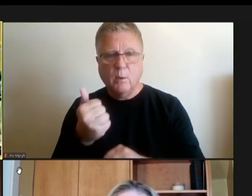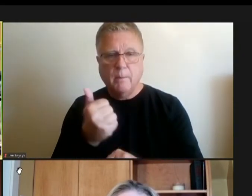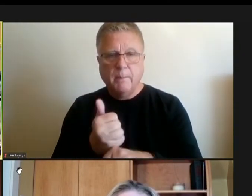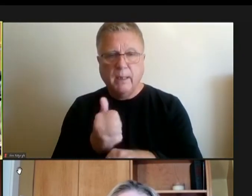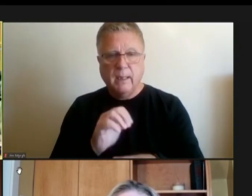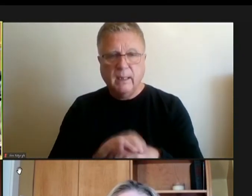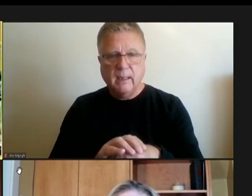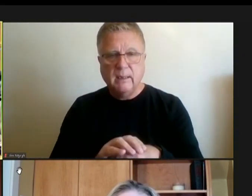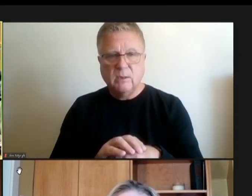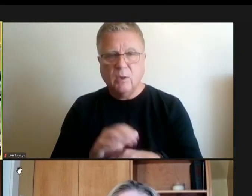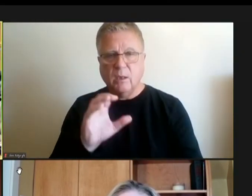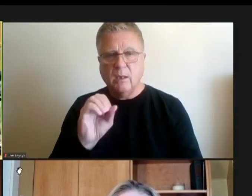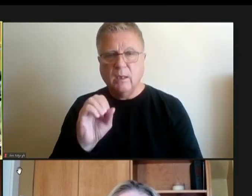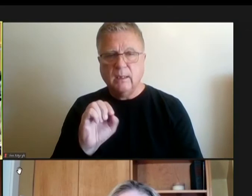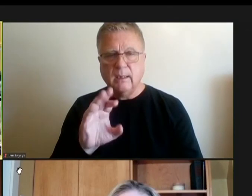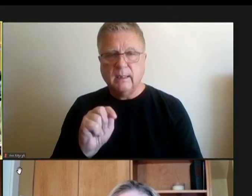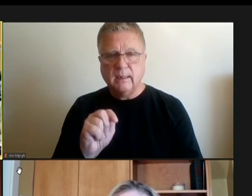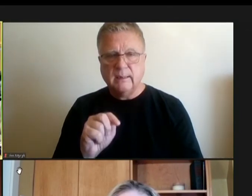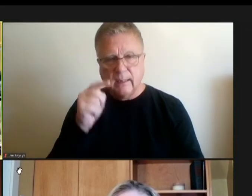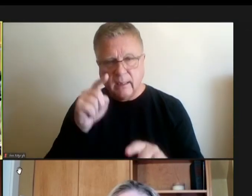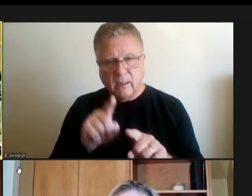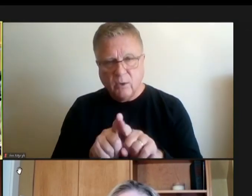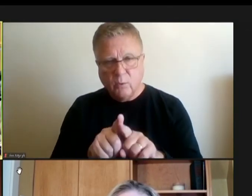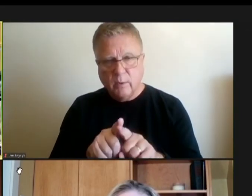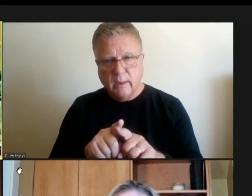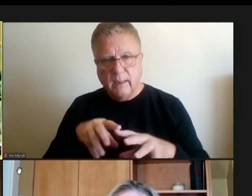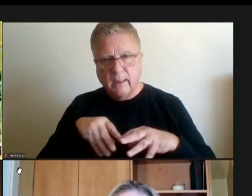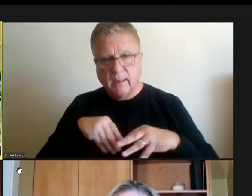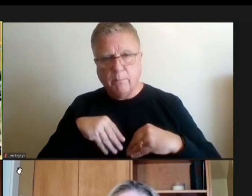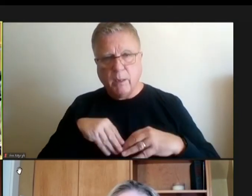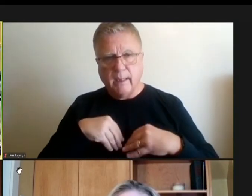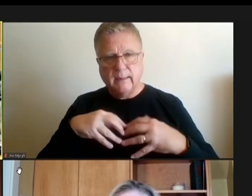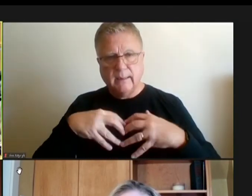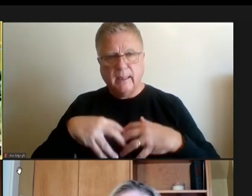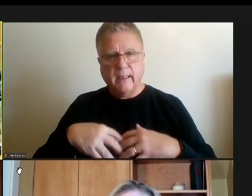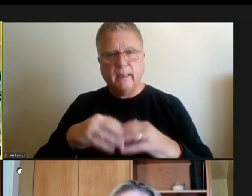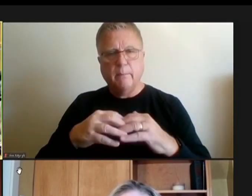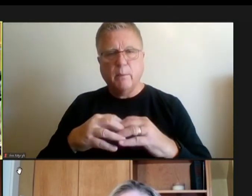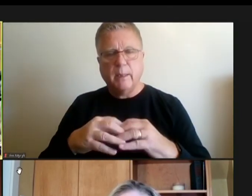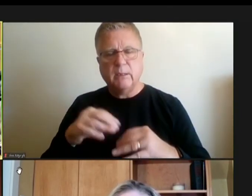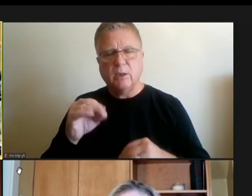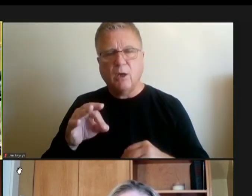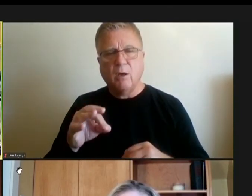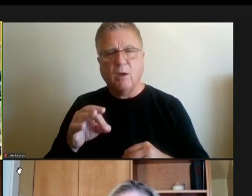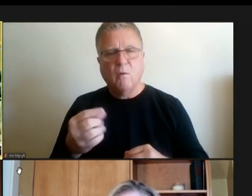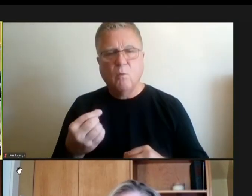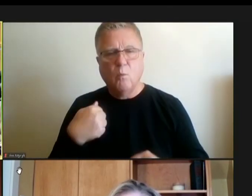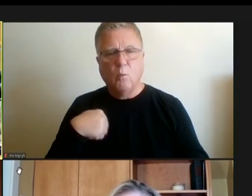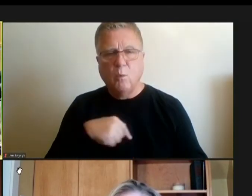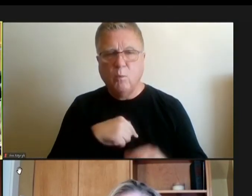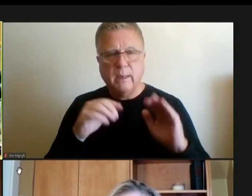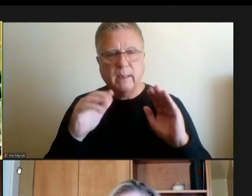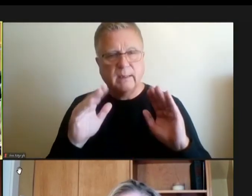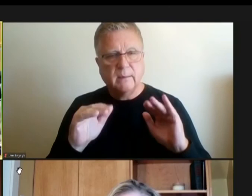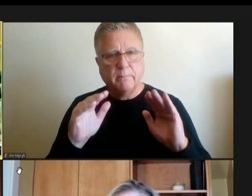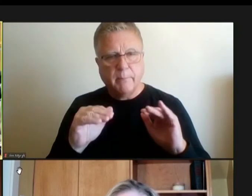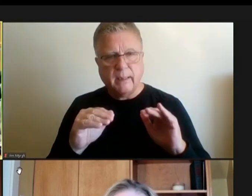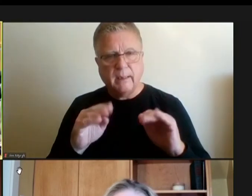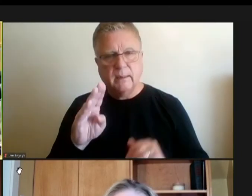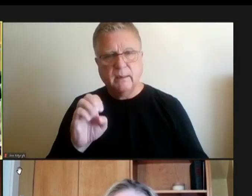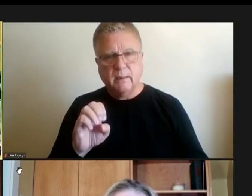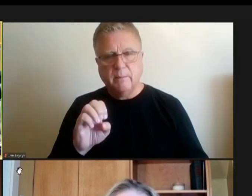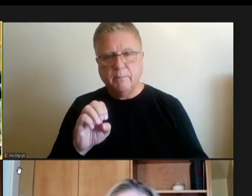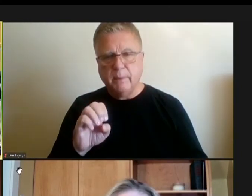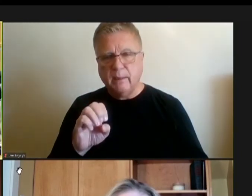consent decree compliance and implementation of what we anticipated to be the clean